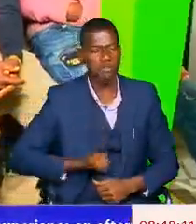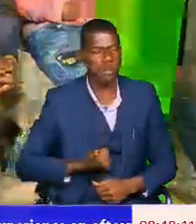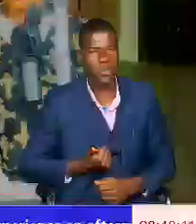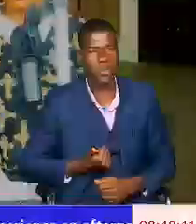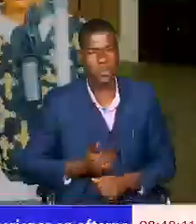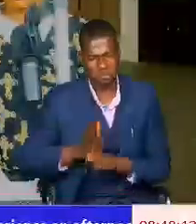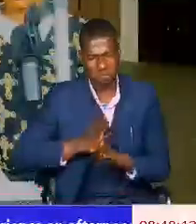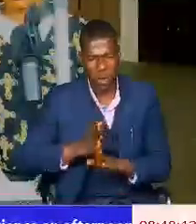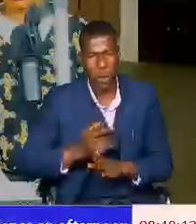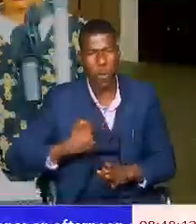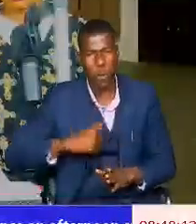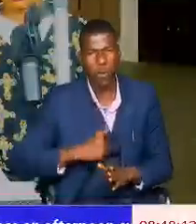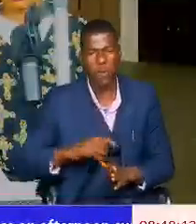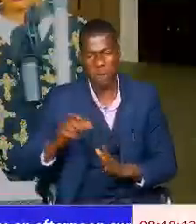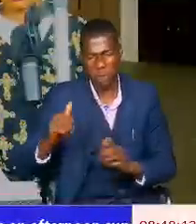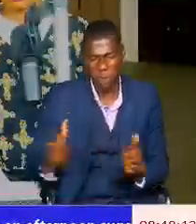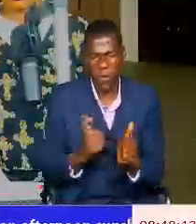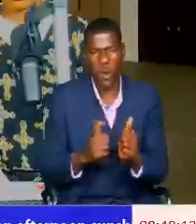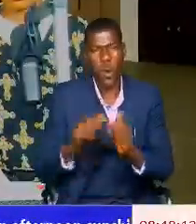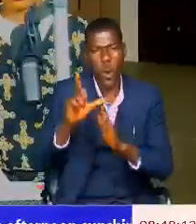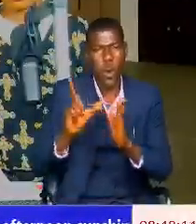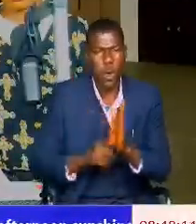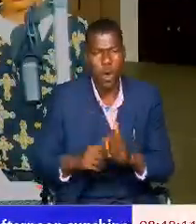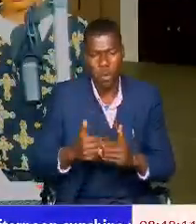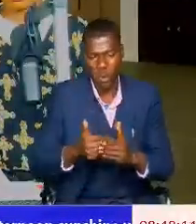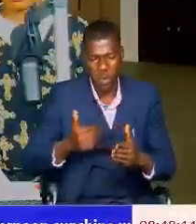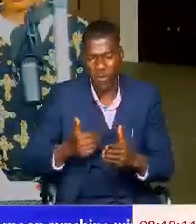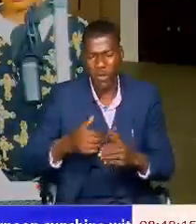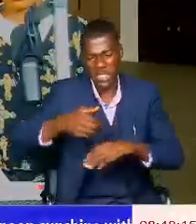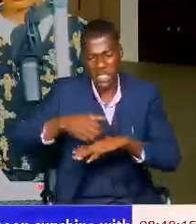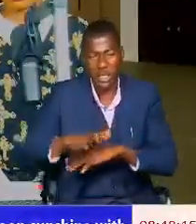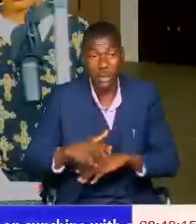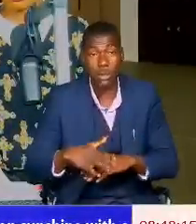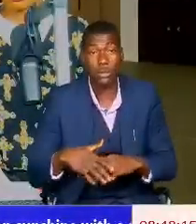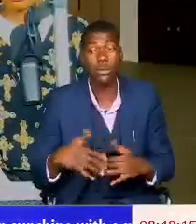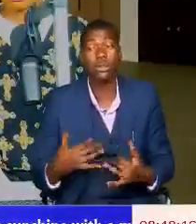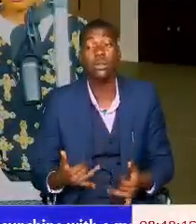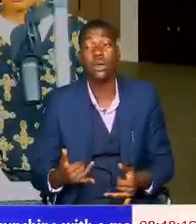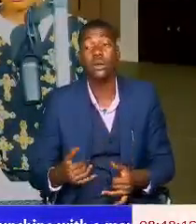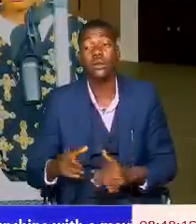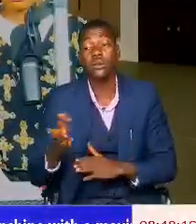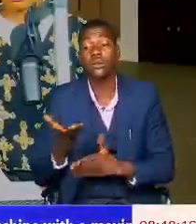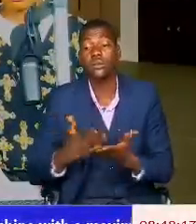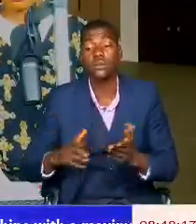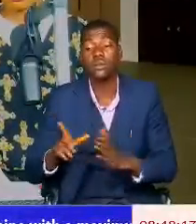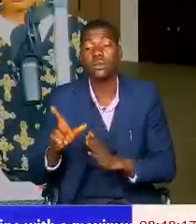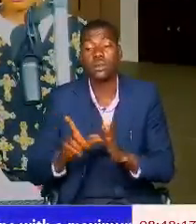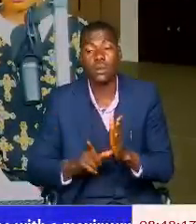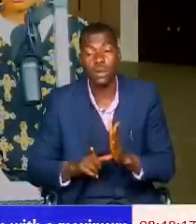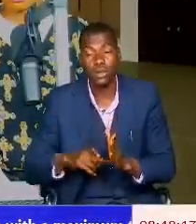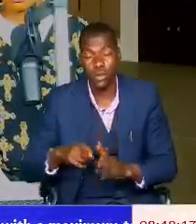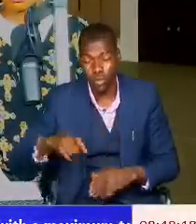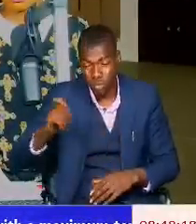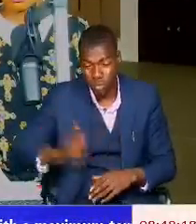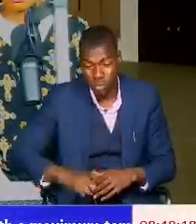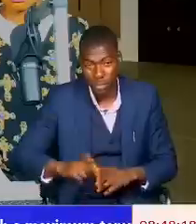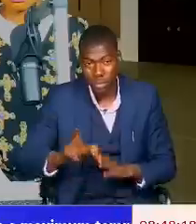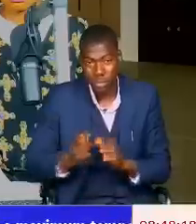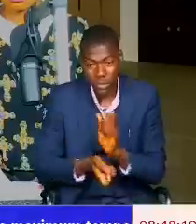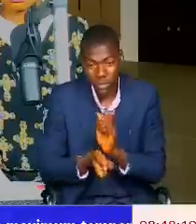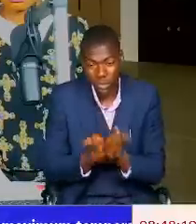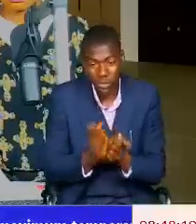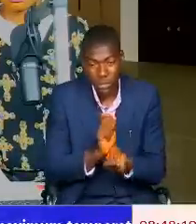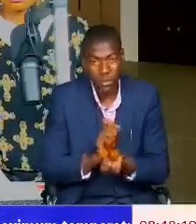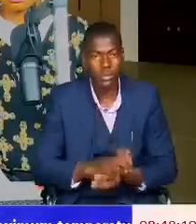We follow the rule, the law, before dismissing them. It gets some laws where you go amend by force.